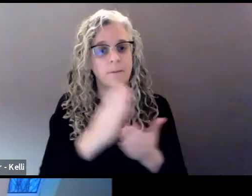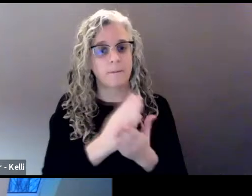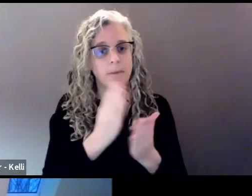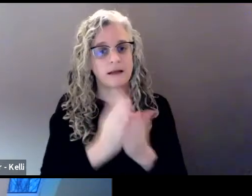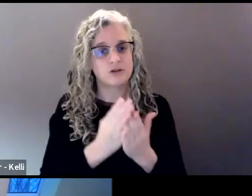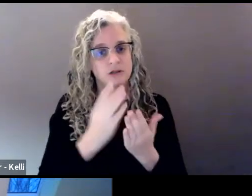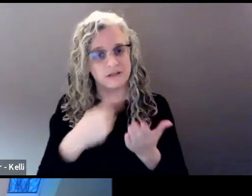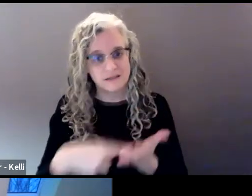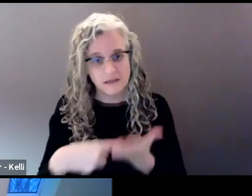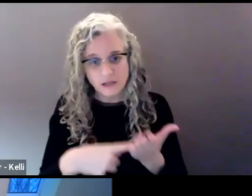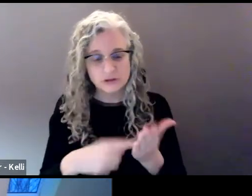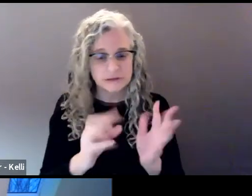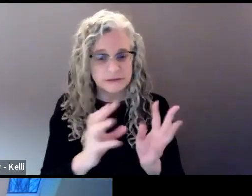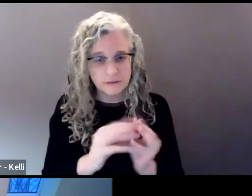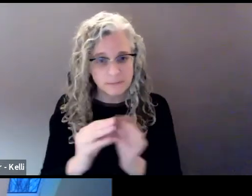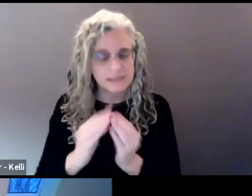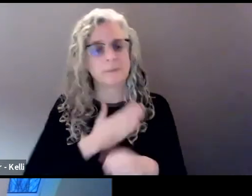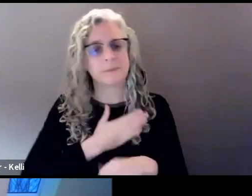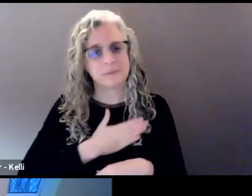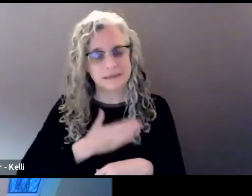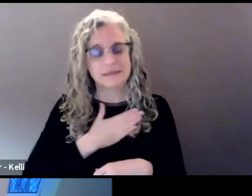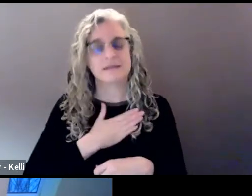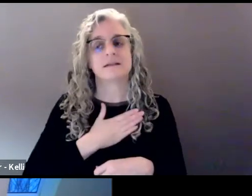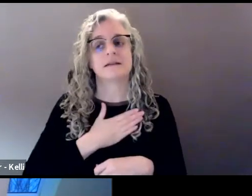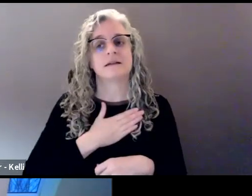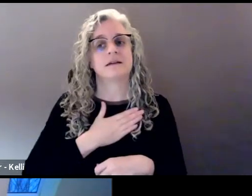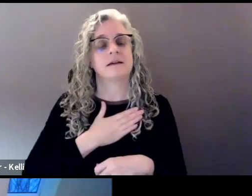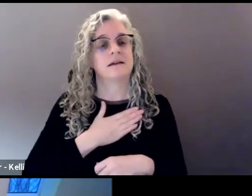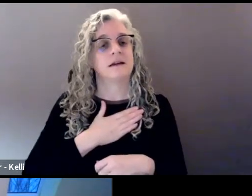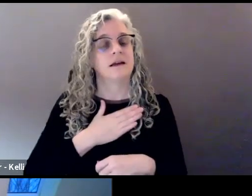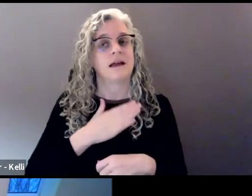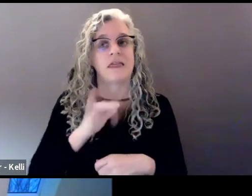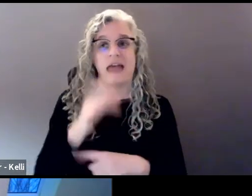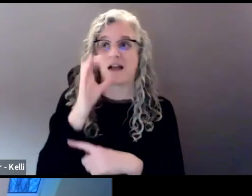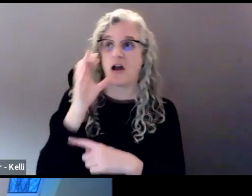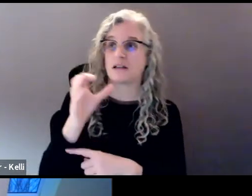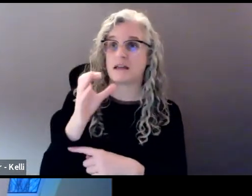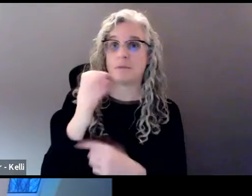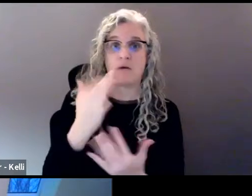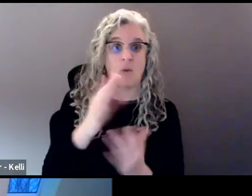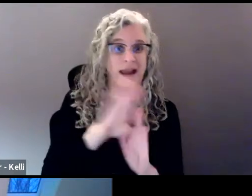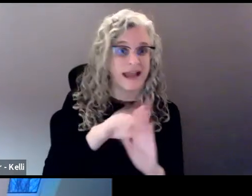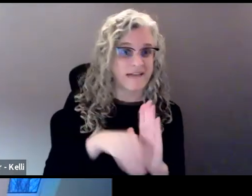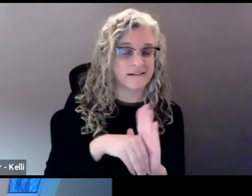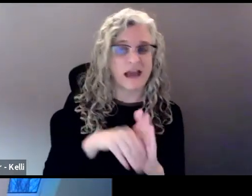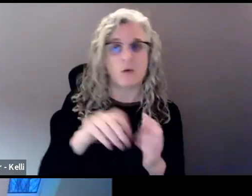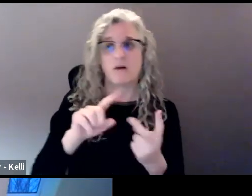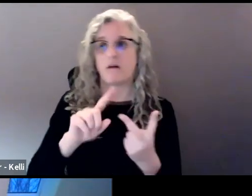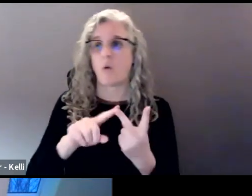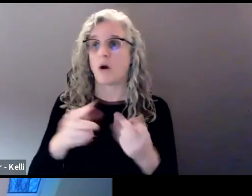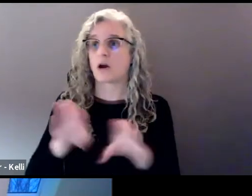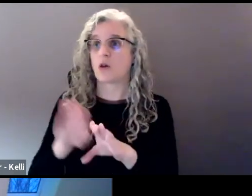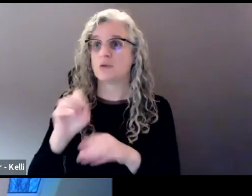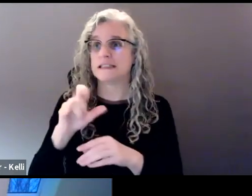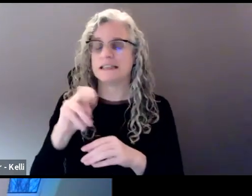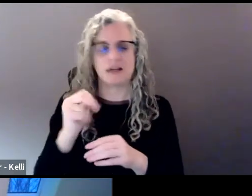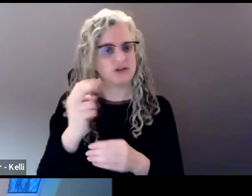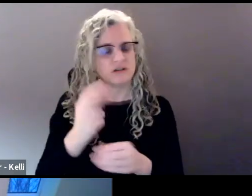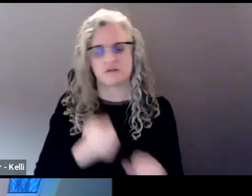considerations and discussions, that the notion of closing stations or 30-minute headways be rolled out, especially in the case